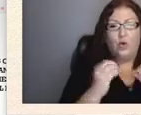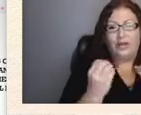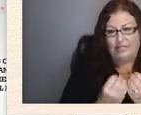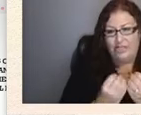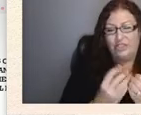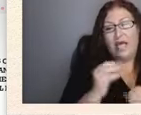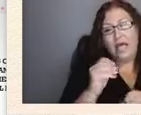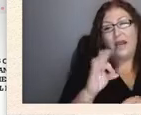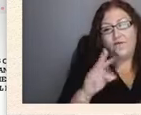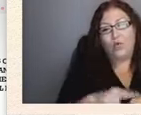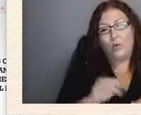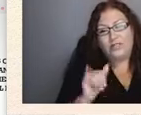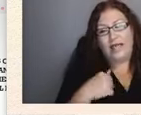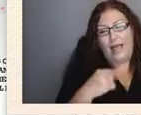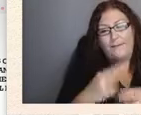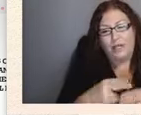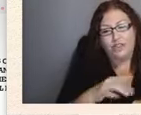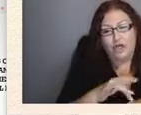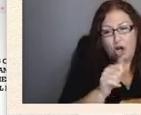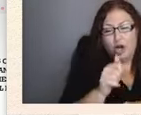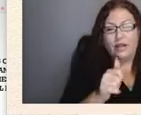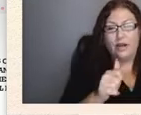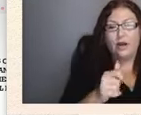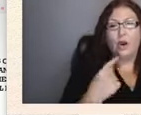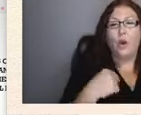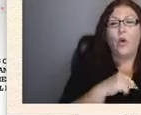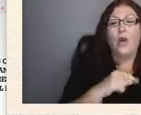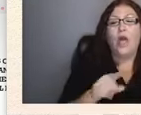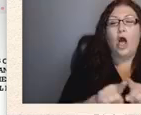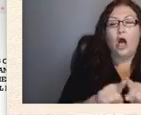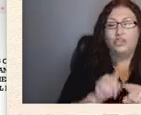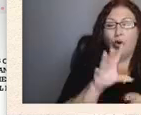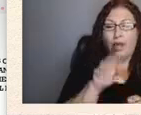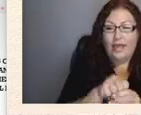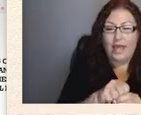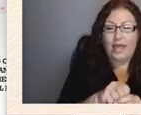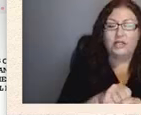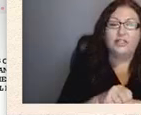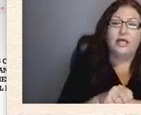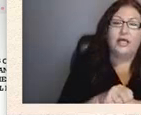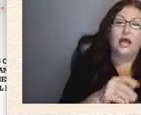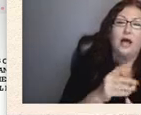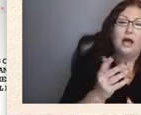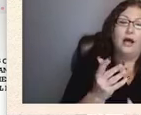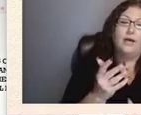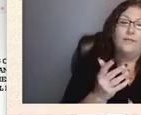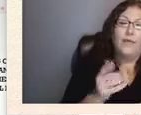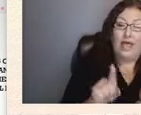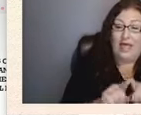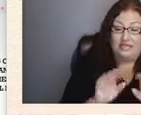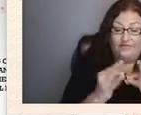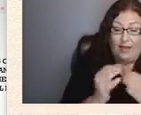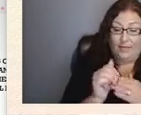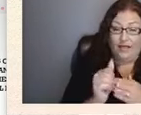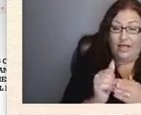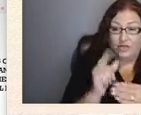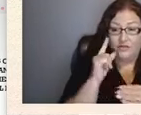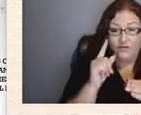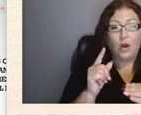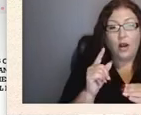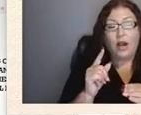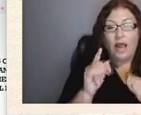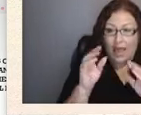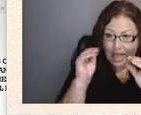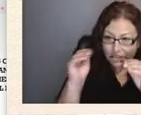I mentioned earlier, we are also engaged in, as family leaders, in educating emerging professionals,